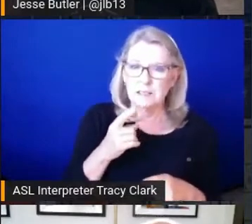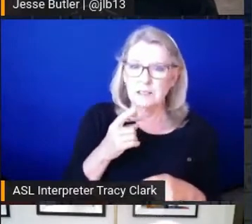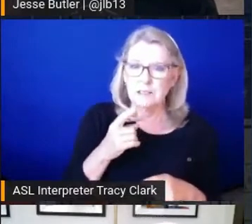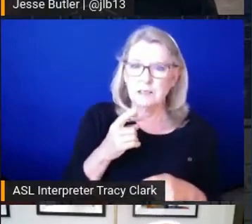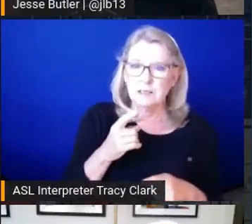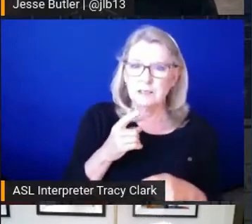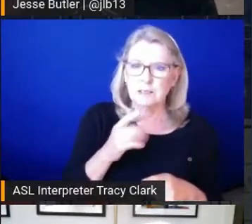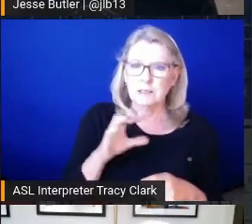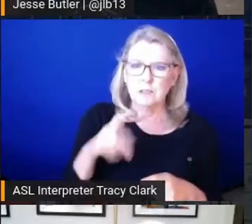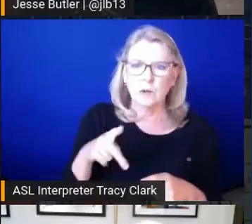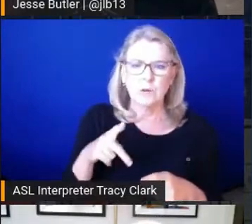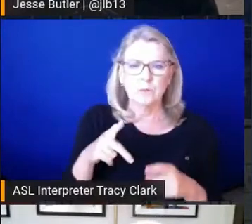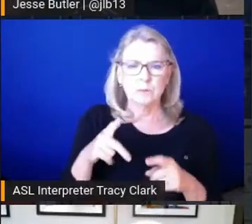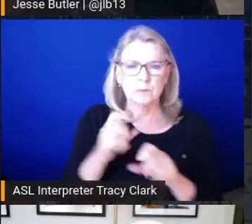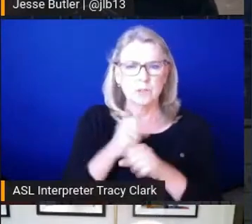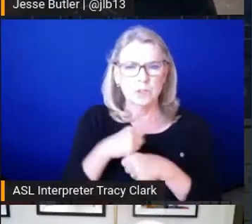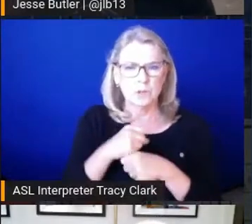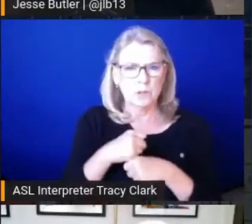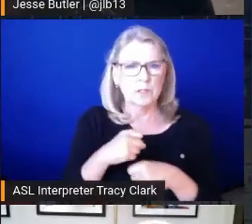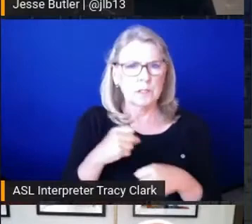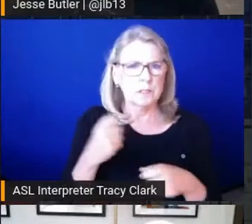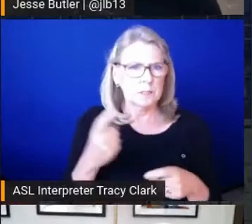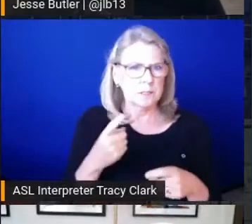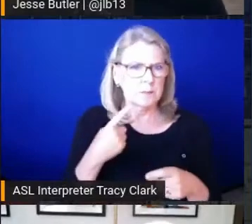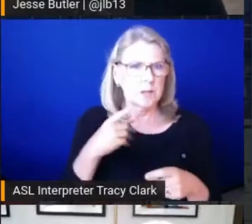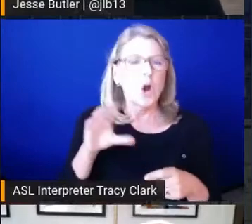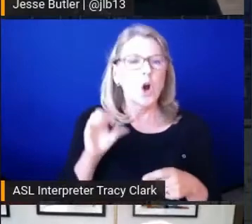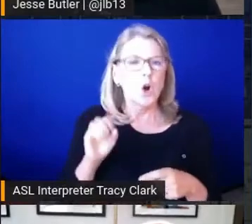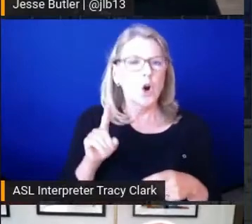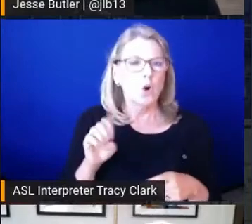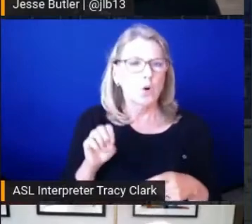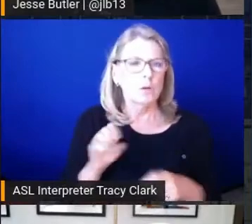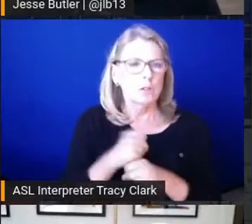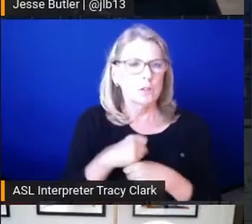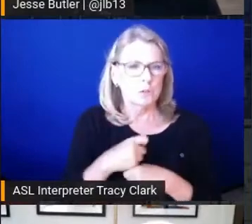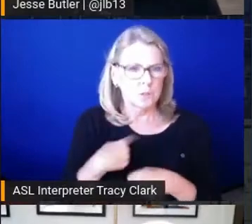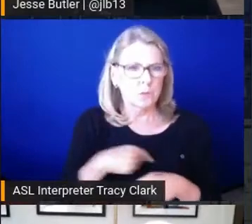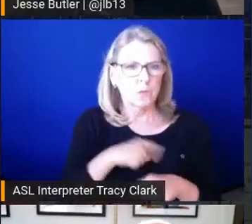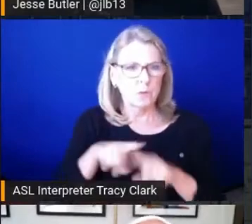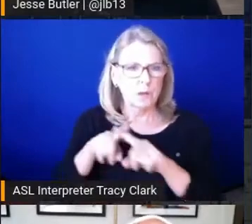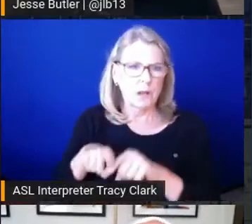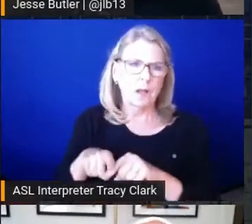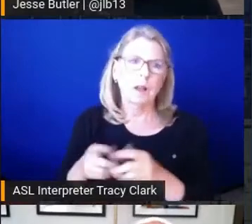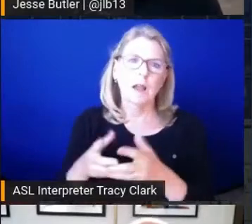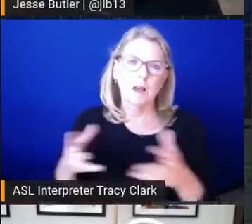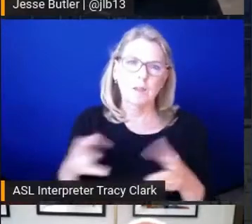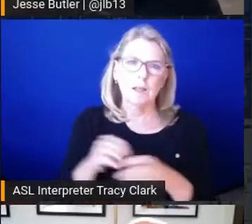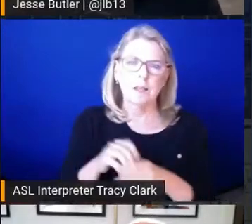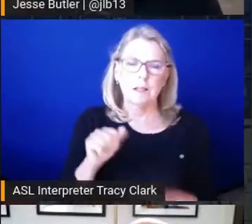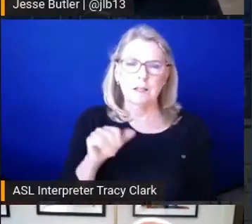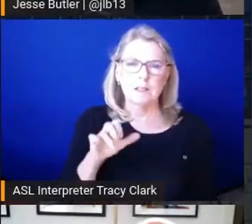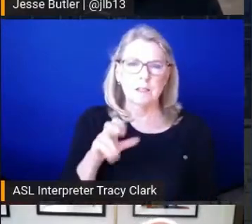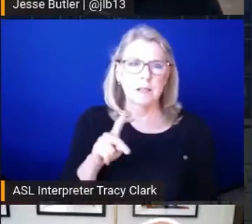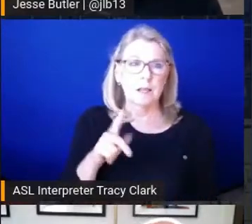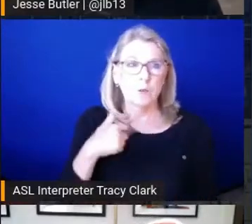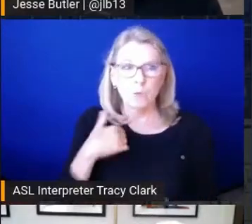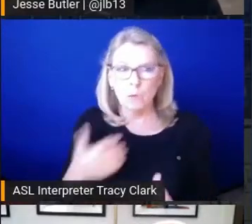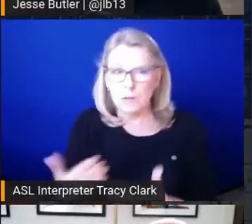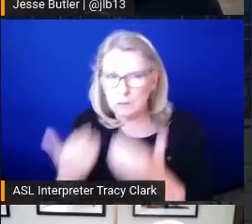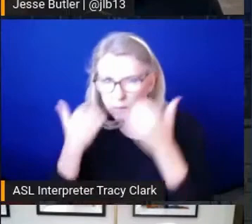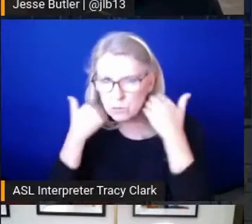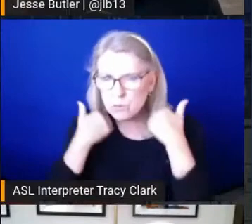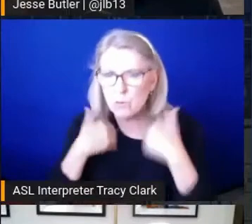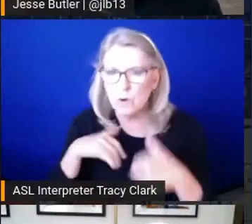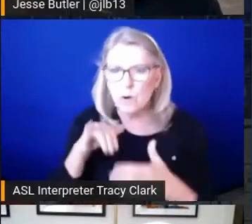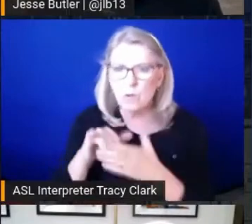something we rely on heavily in ACK. We consume the API model files that are, right now, we take them from the